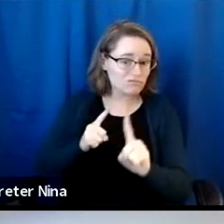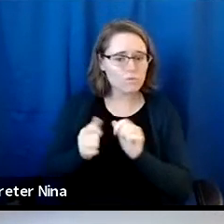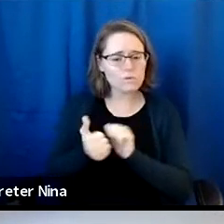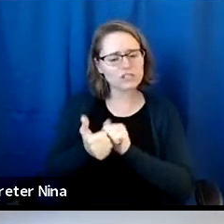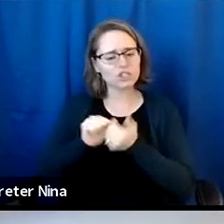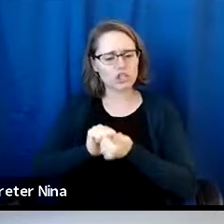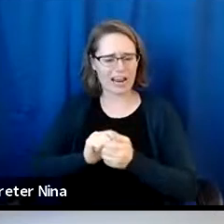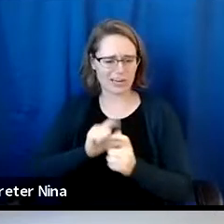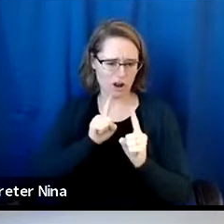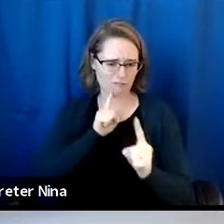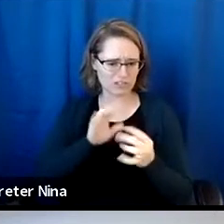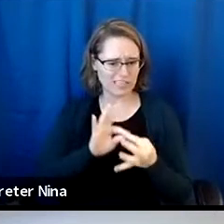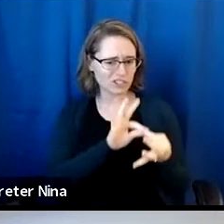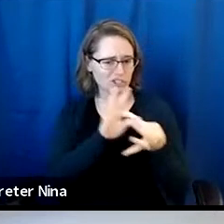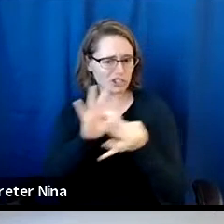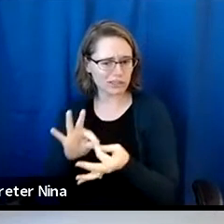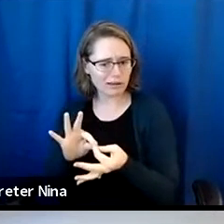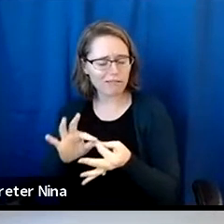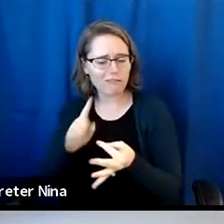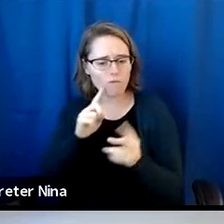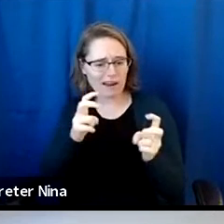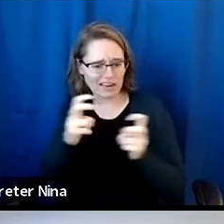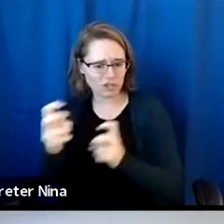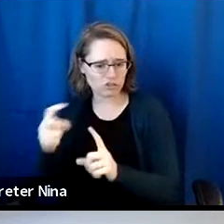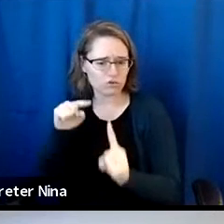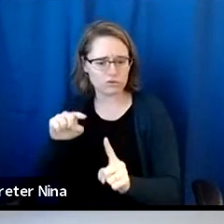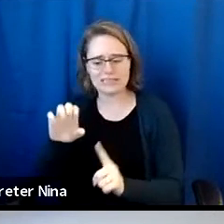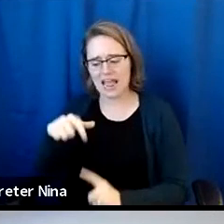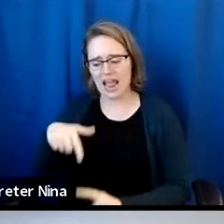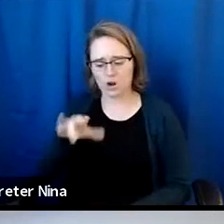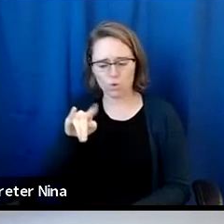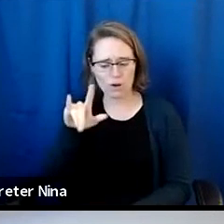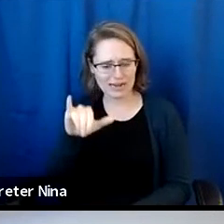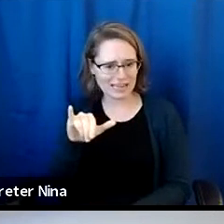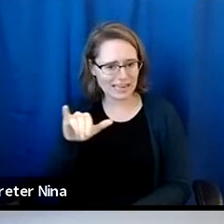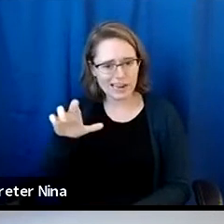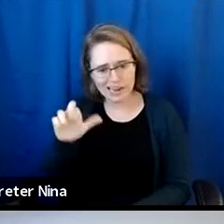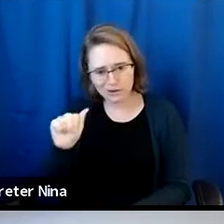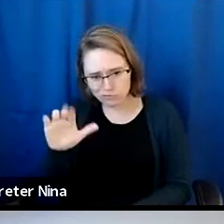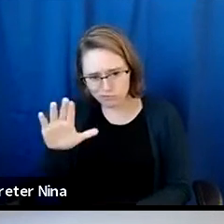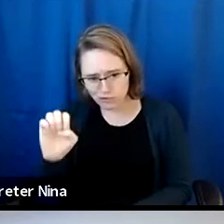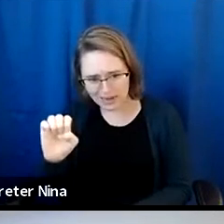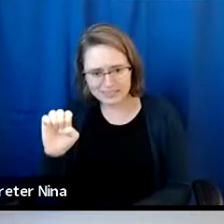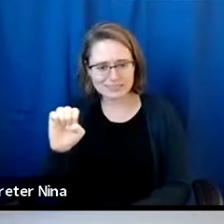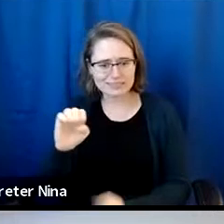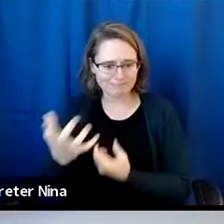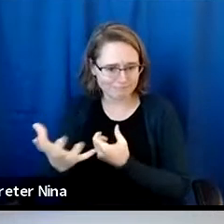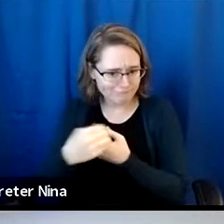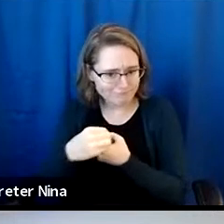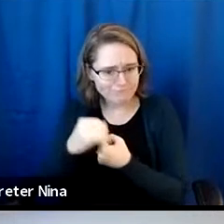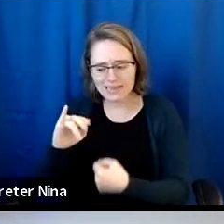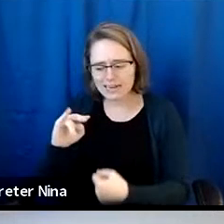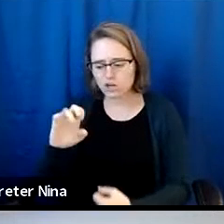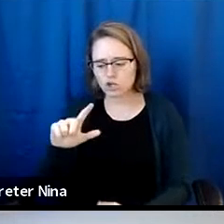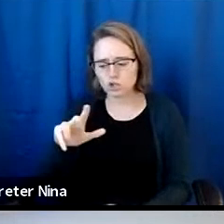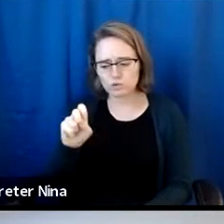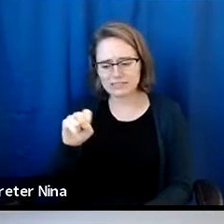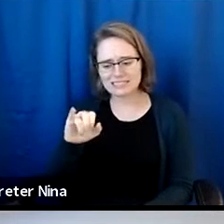it relates to issues around equity and race and inclusivity.